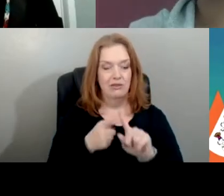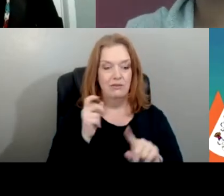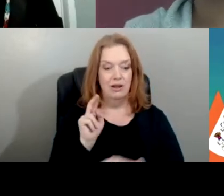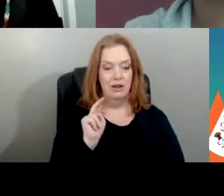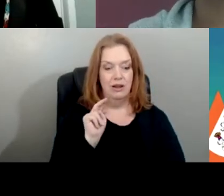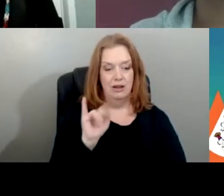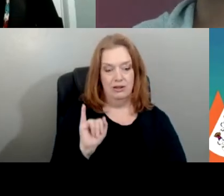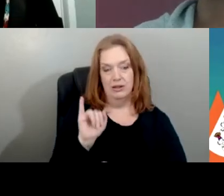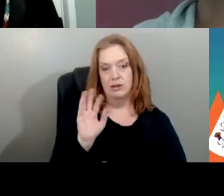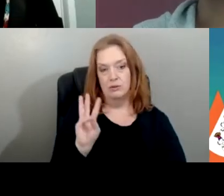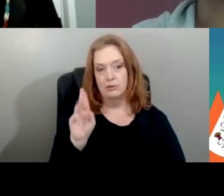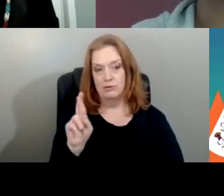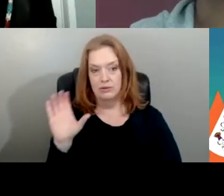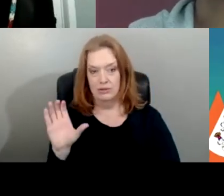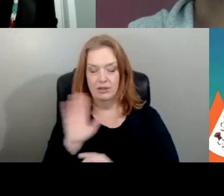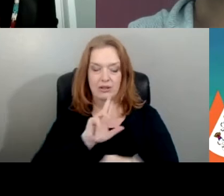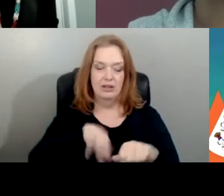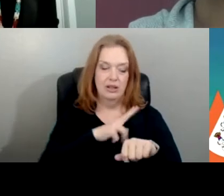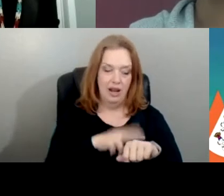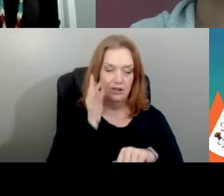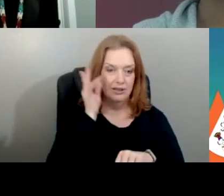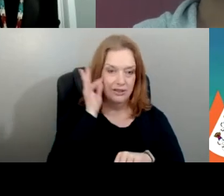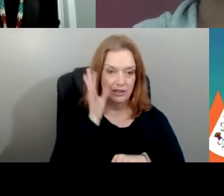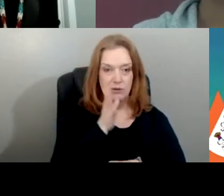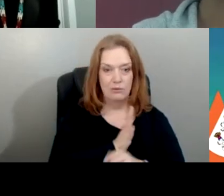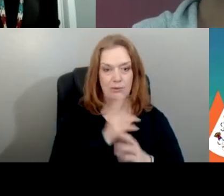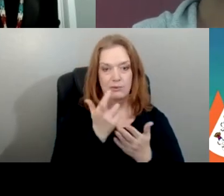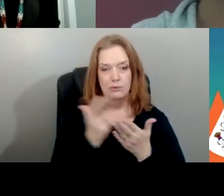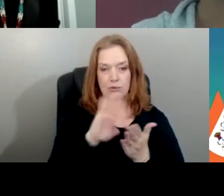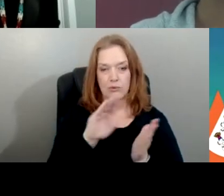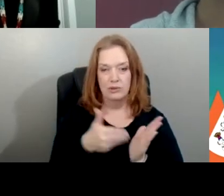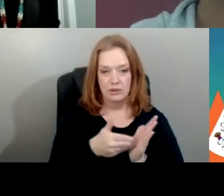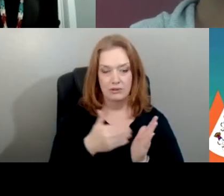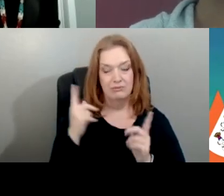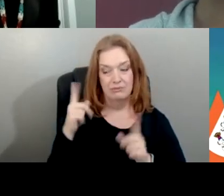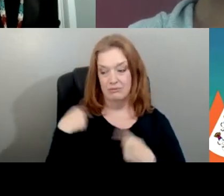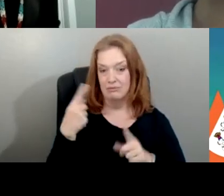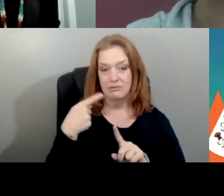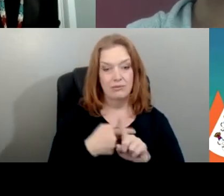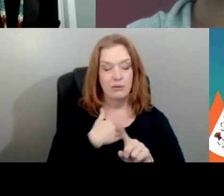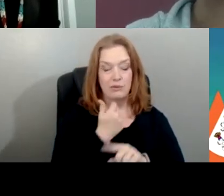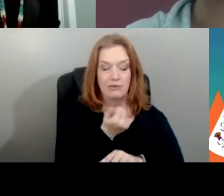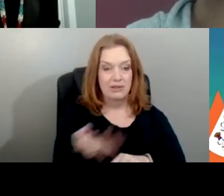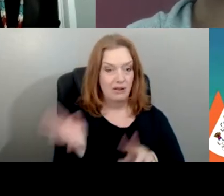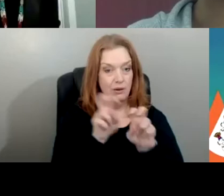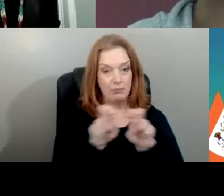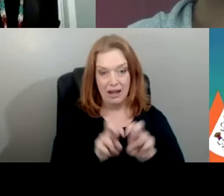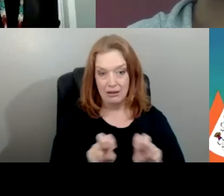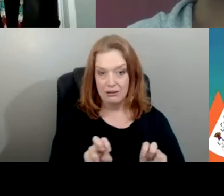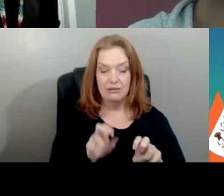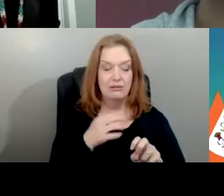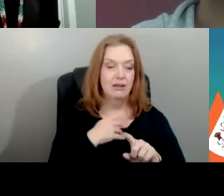Resource Center. We brought together a panel, several panels this month. We brought to you presentations